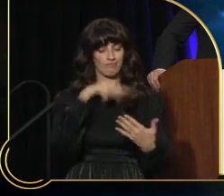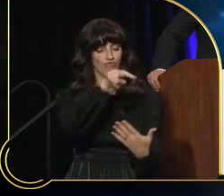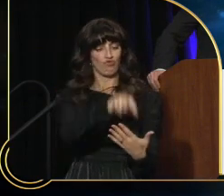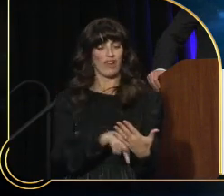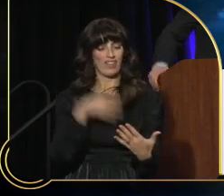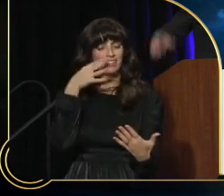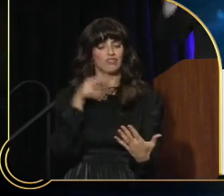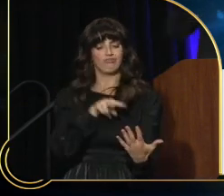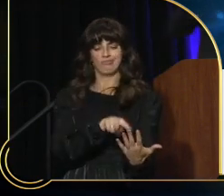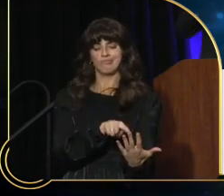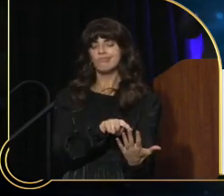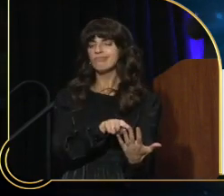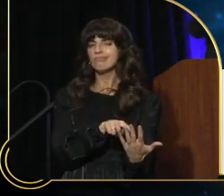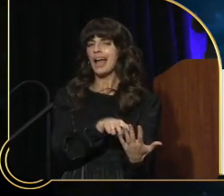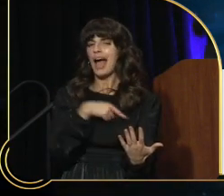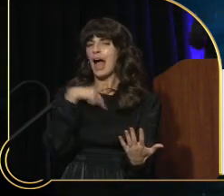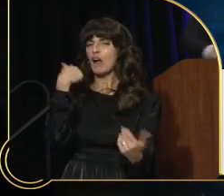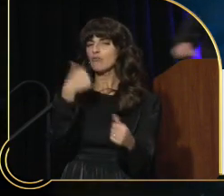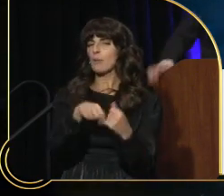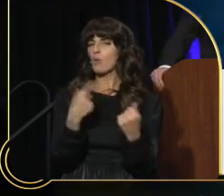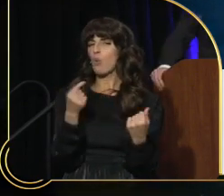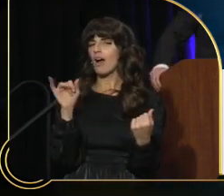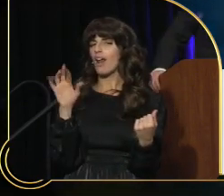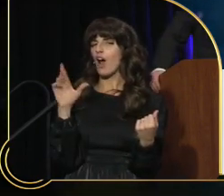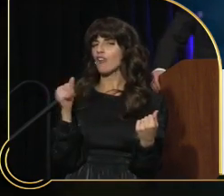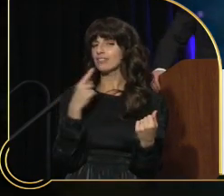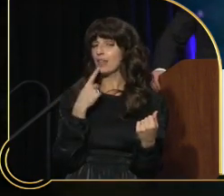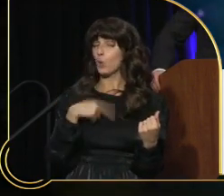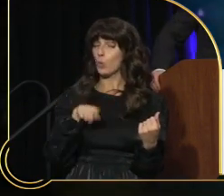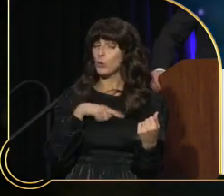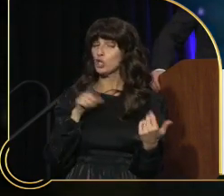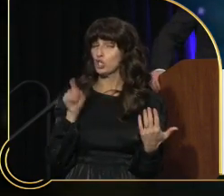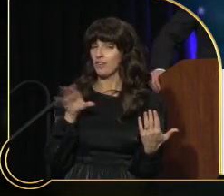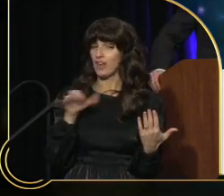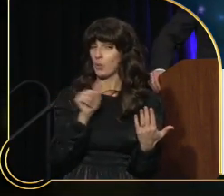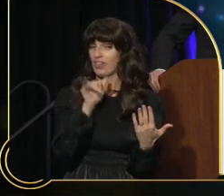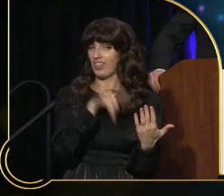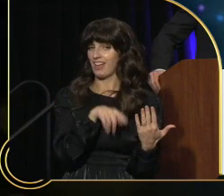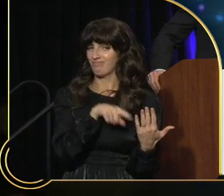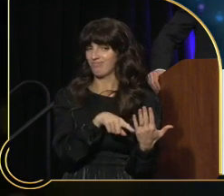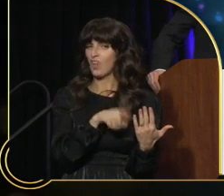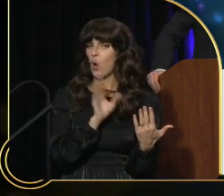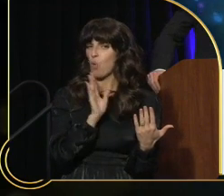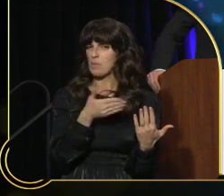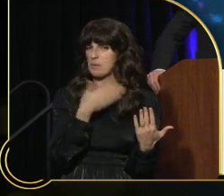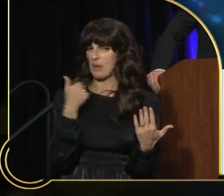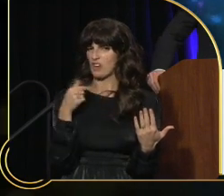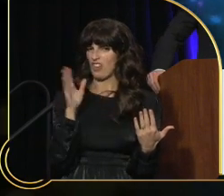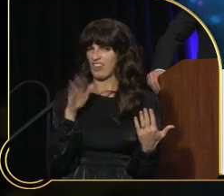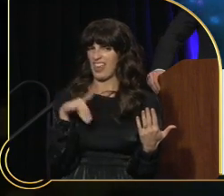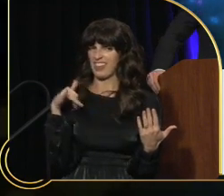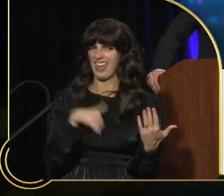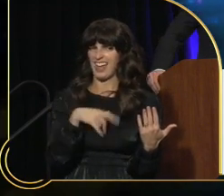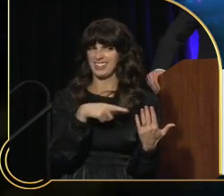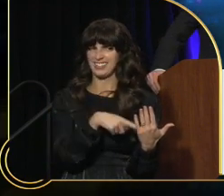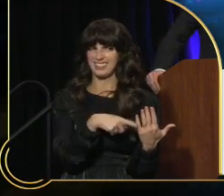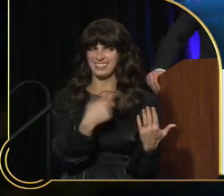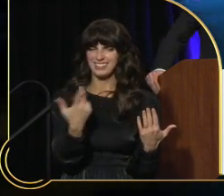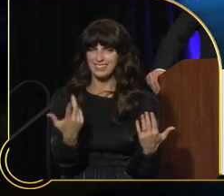decision, I said, you know, I remember what Ira said we should have done in this case, and it would have been better if that had